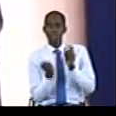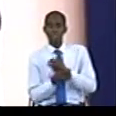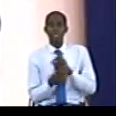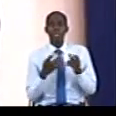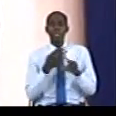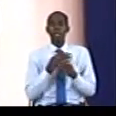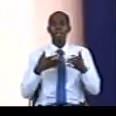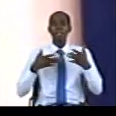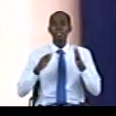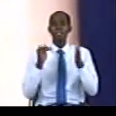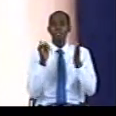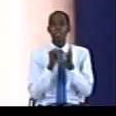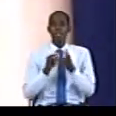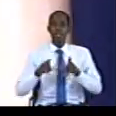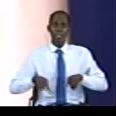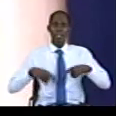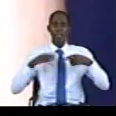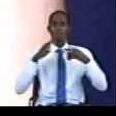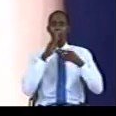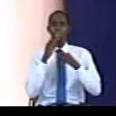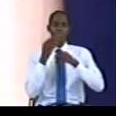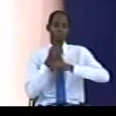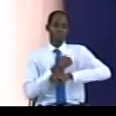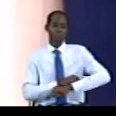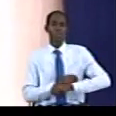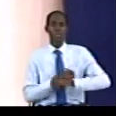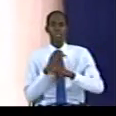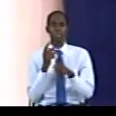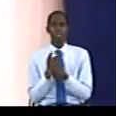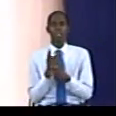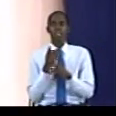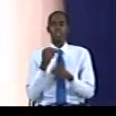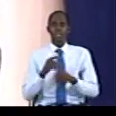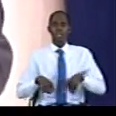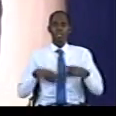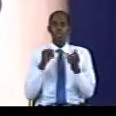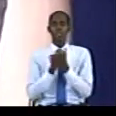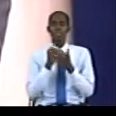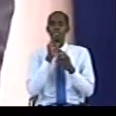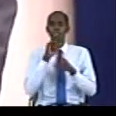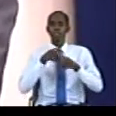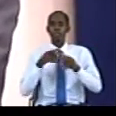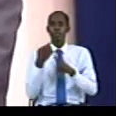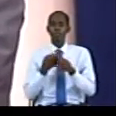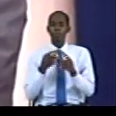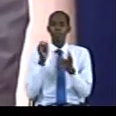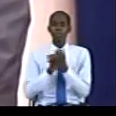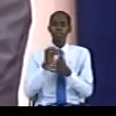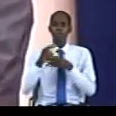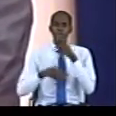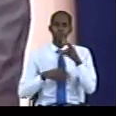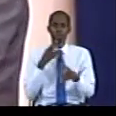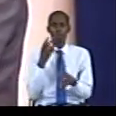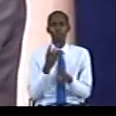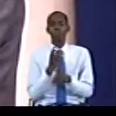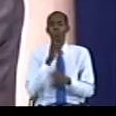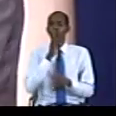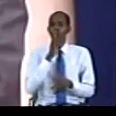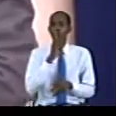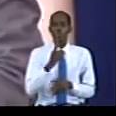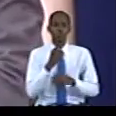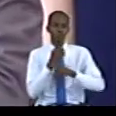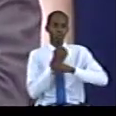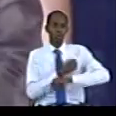that life be preserved. The life that is different from that of the world. Real preservation.